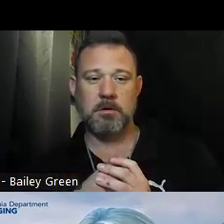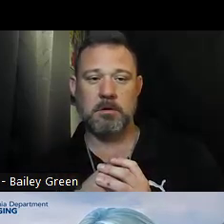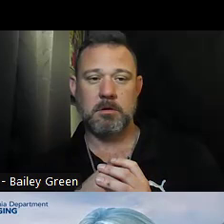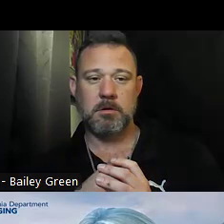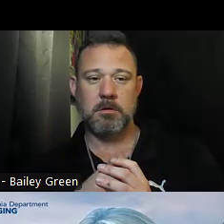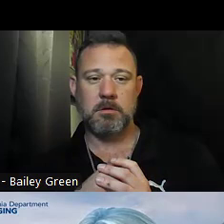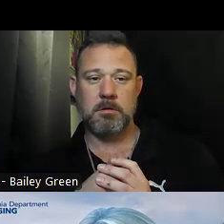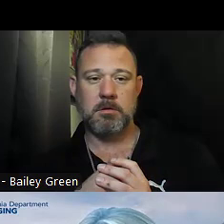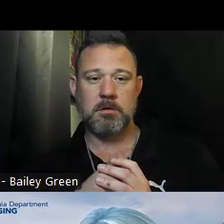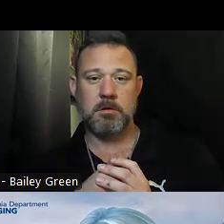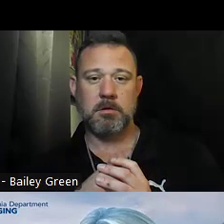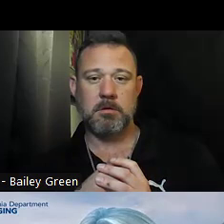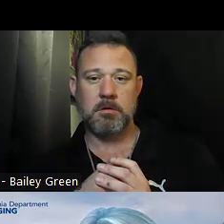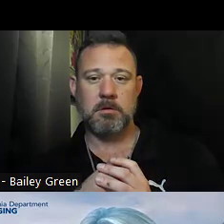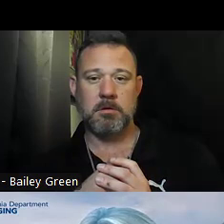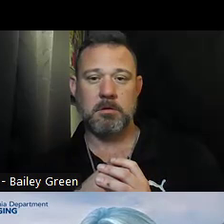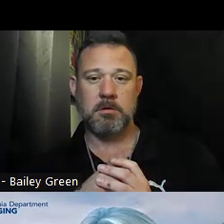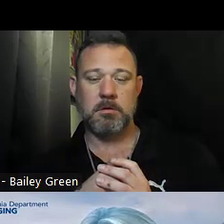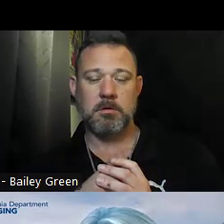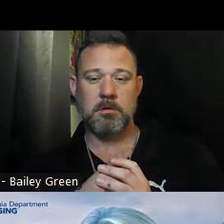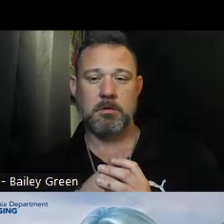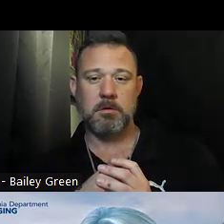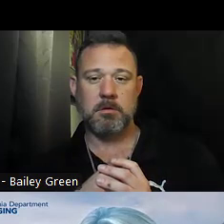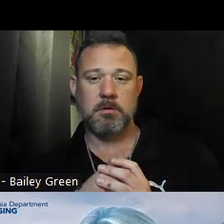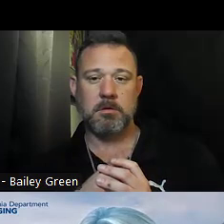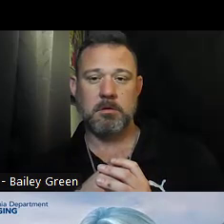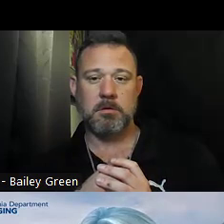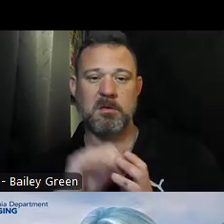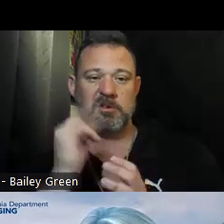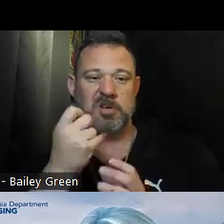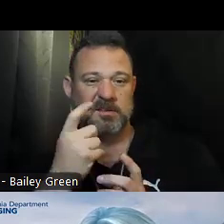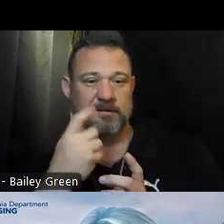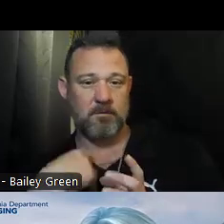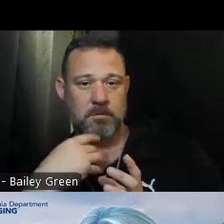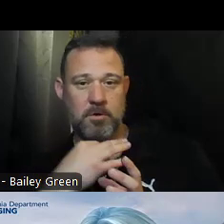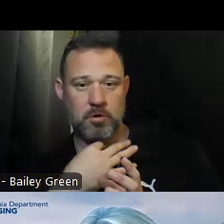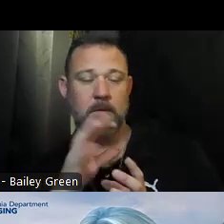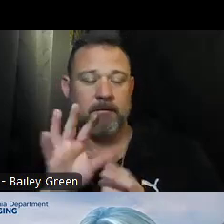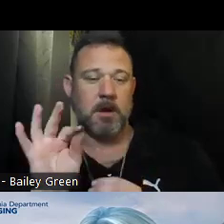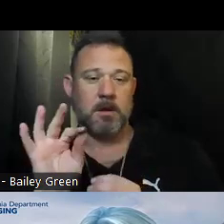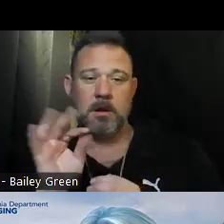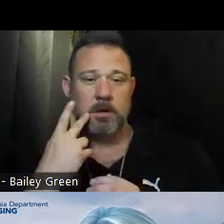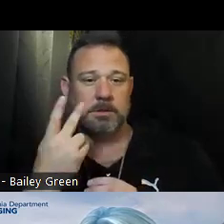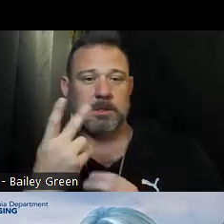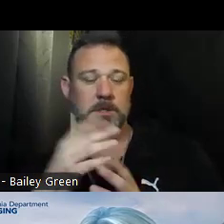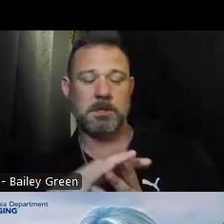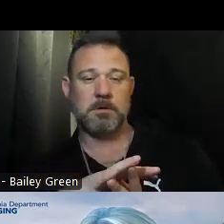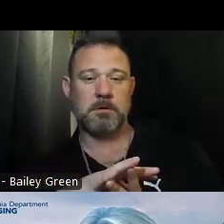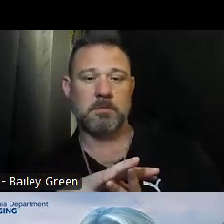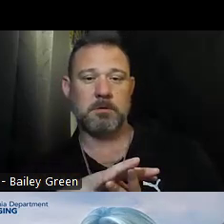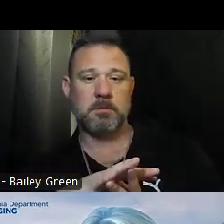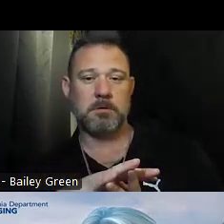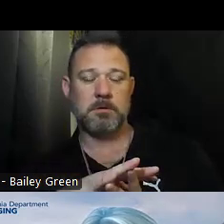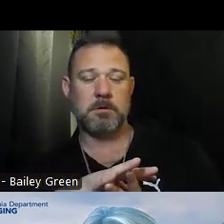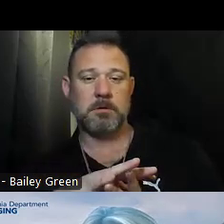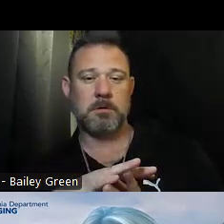He's coming on. Jax, if you are on, come off mute and we'll find you. But I don't see him yet.